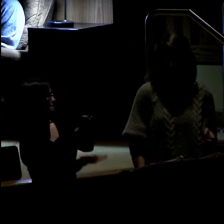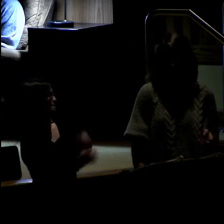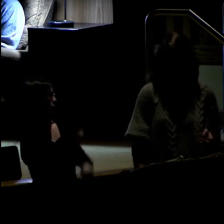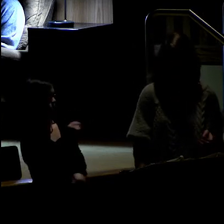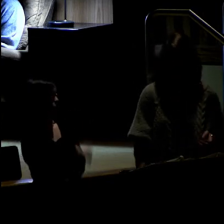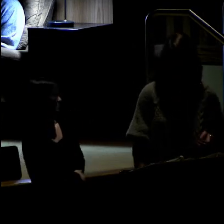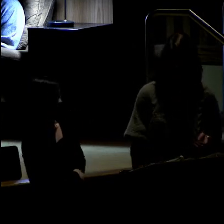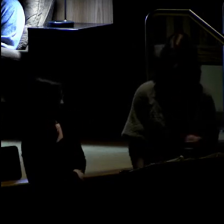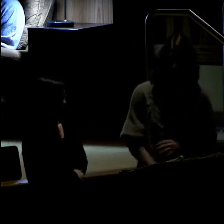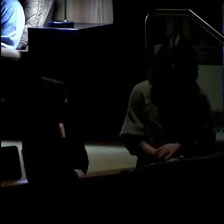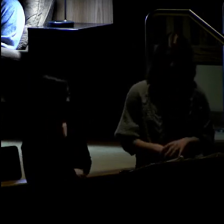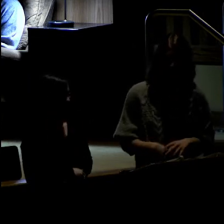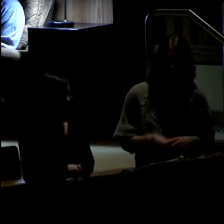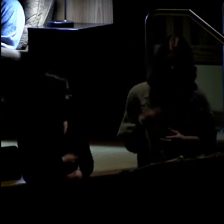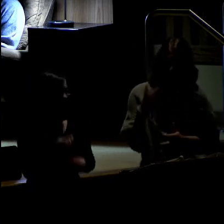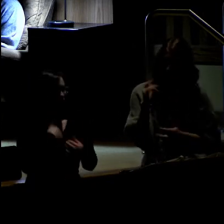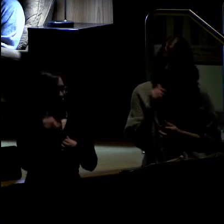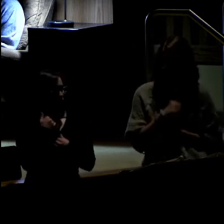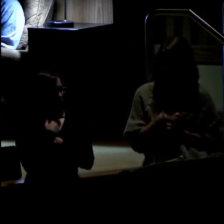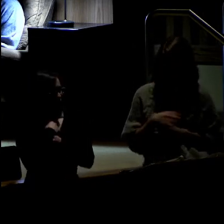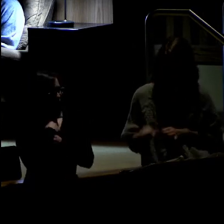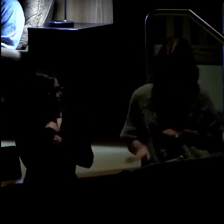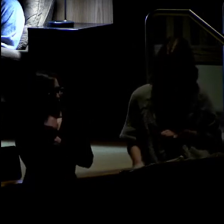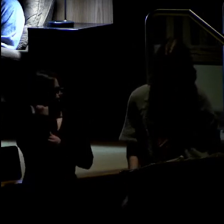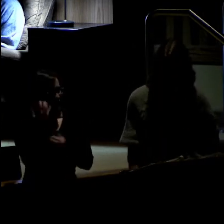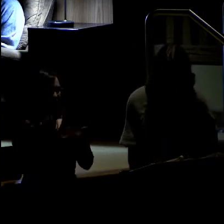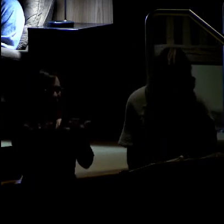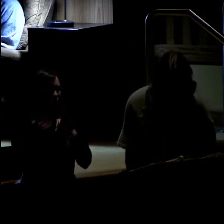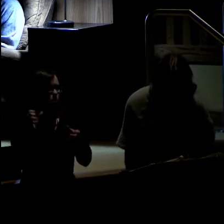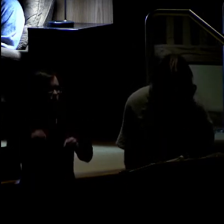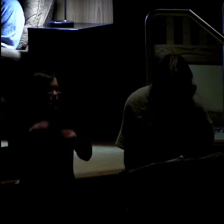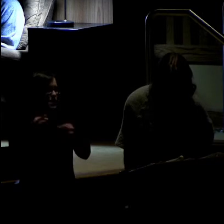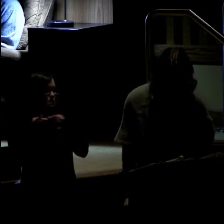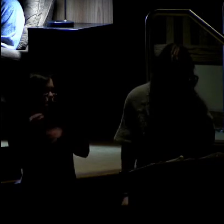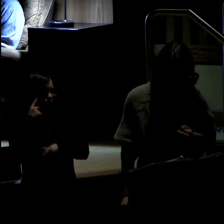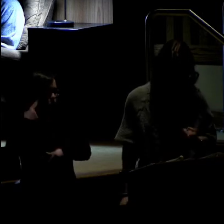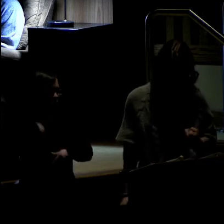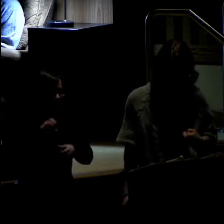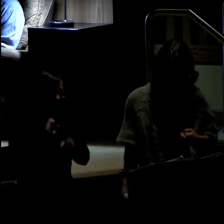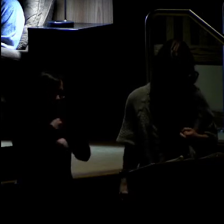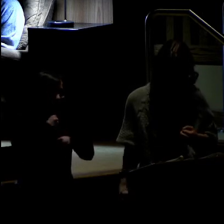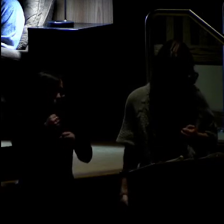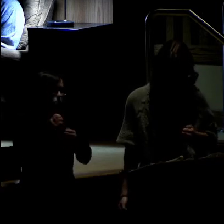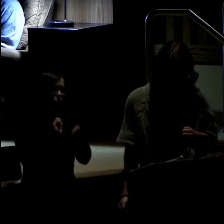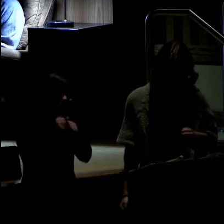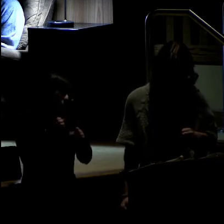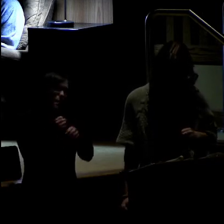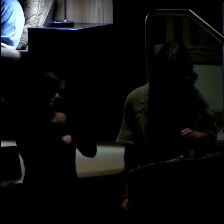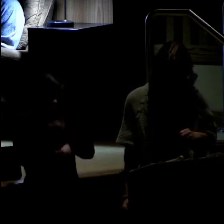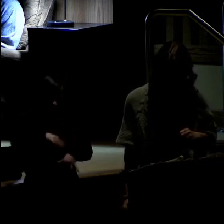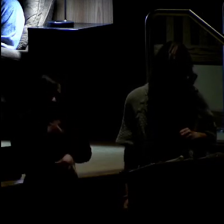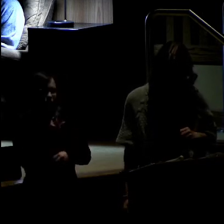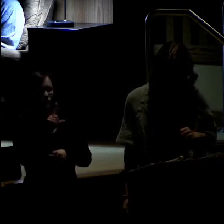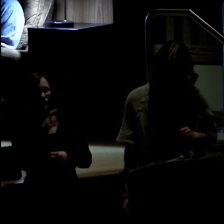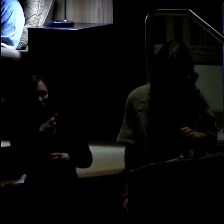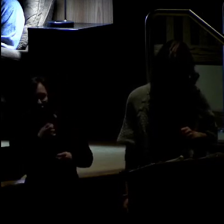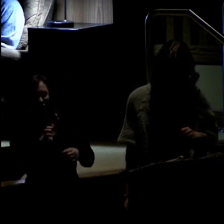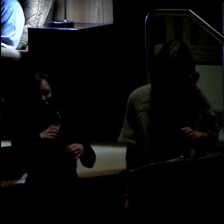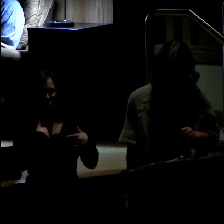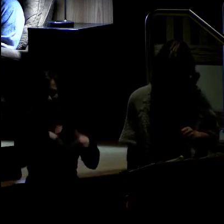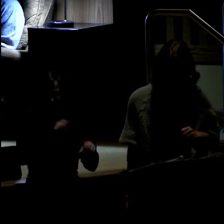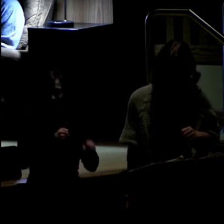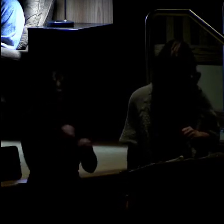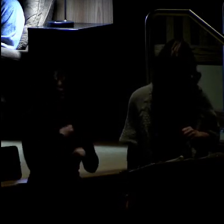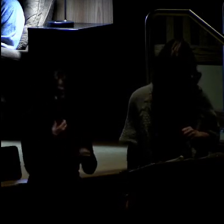got an idea, Mom. Why don't you explain exactly how to make the fudge to all of us, and me and Katie can be Sammy's, helpers. What do you think,